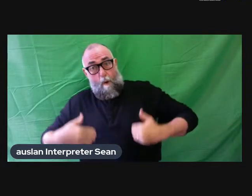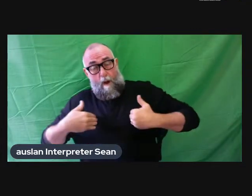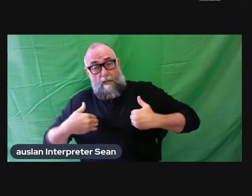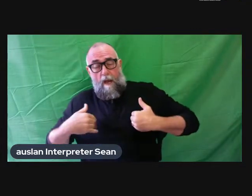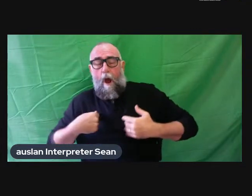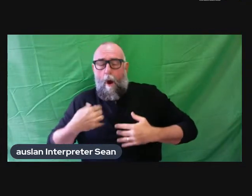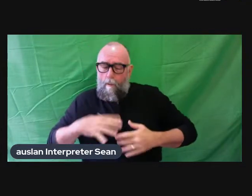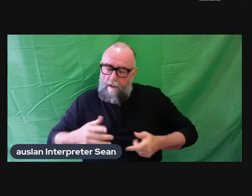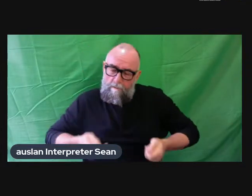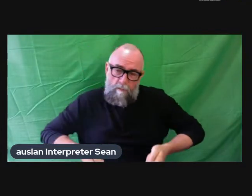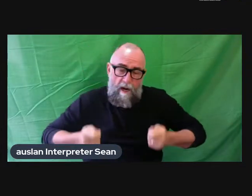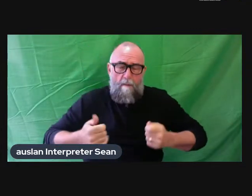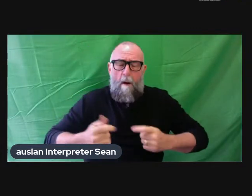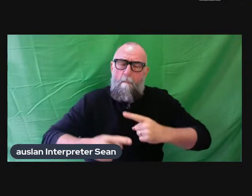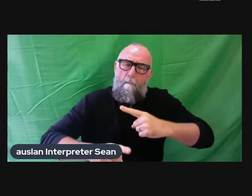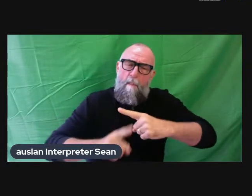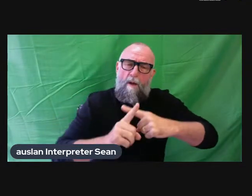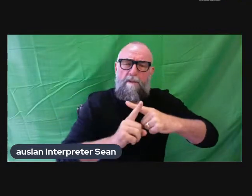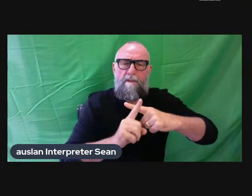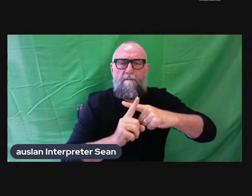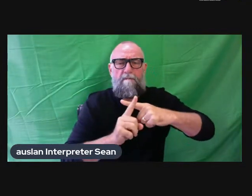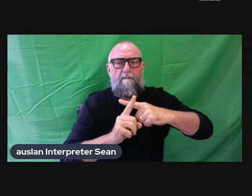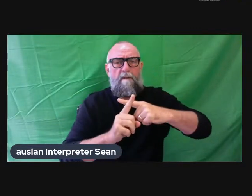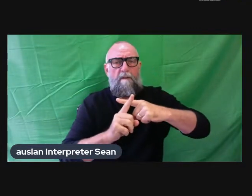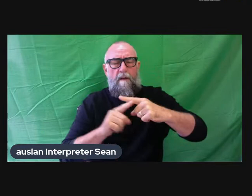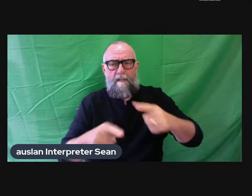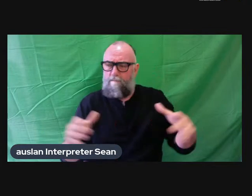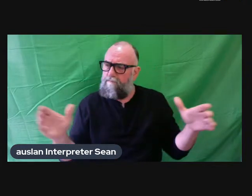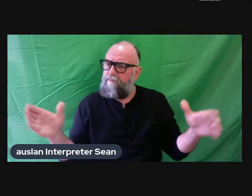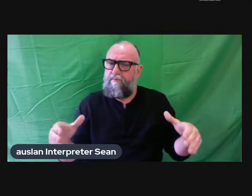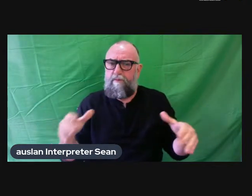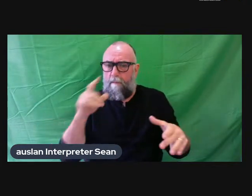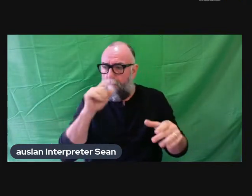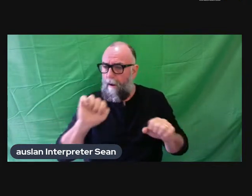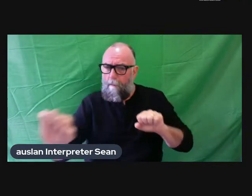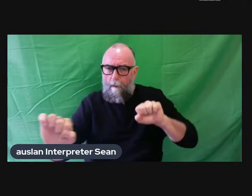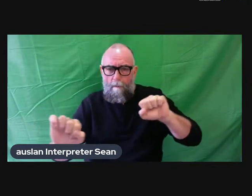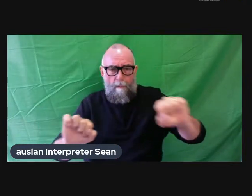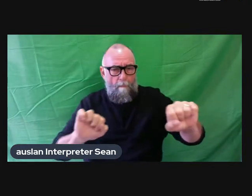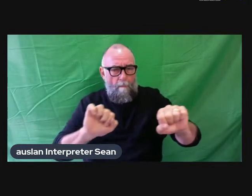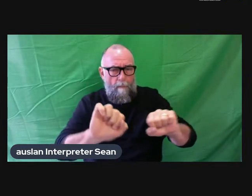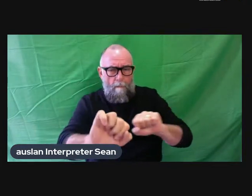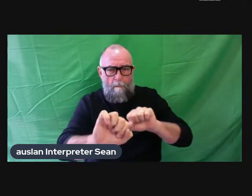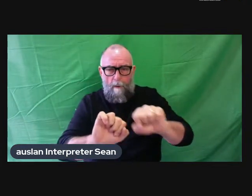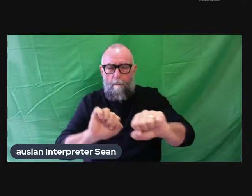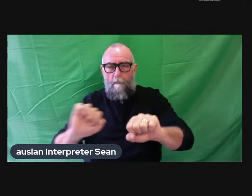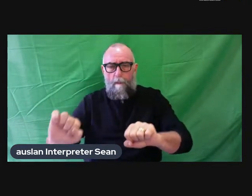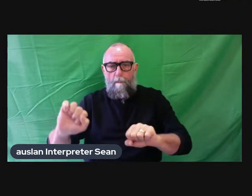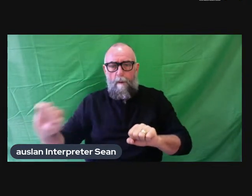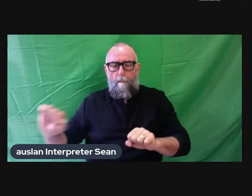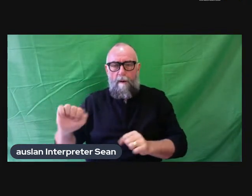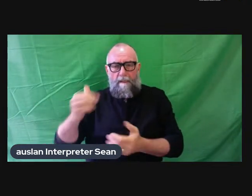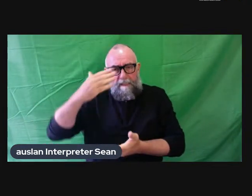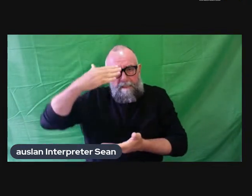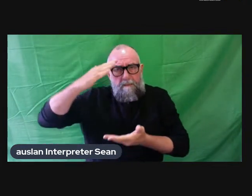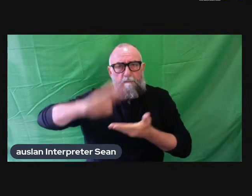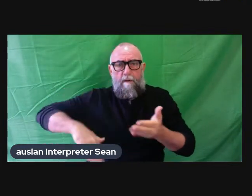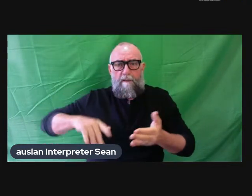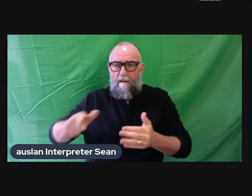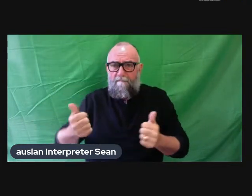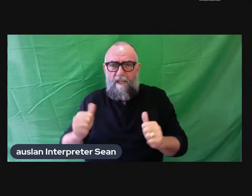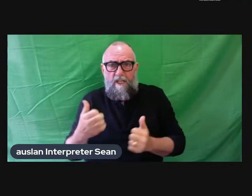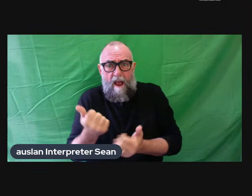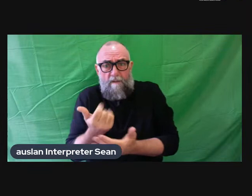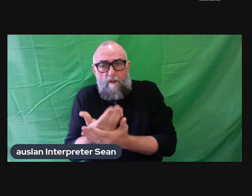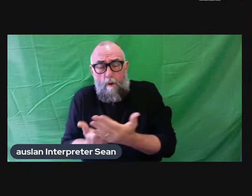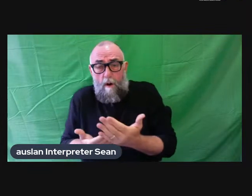a gathering of people who've walked those shoes, who understand those stories, who've endured that loss and